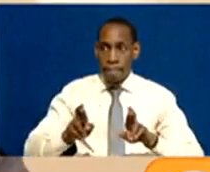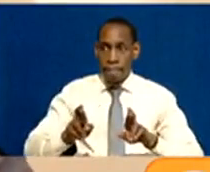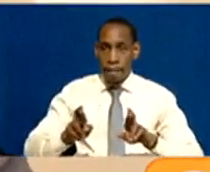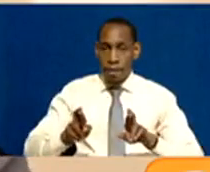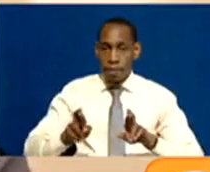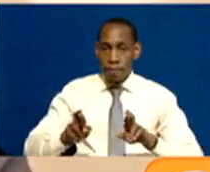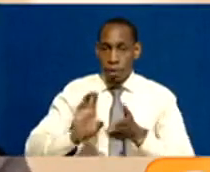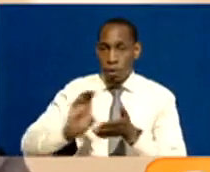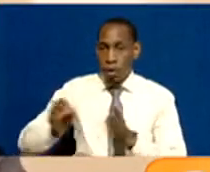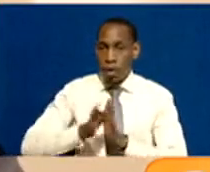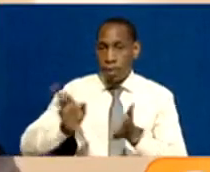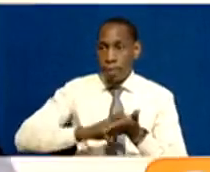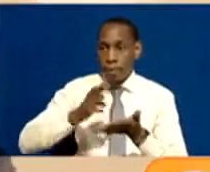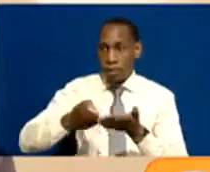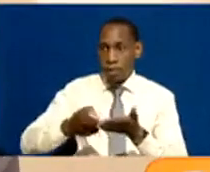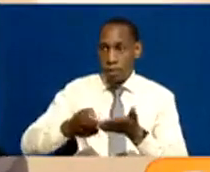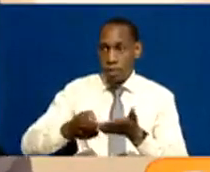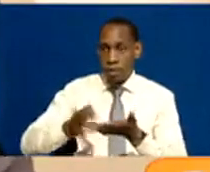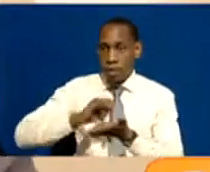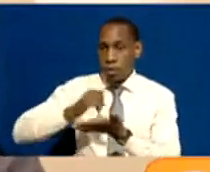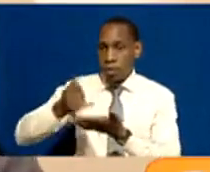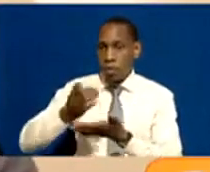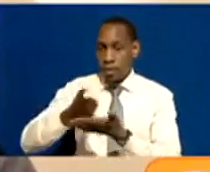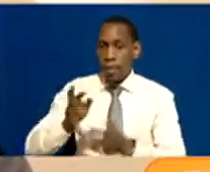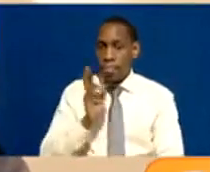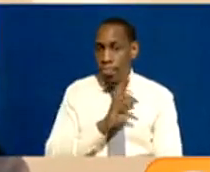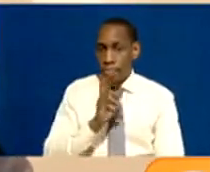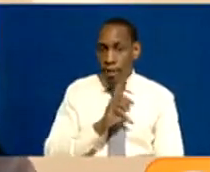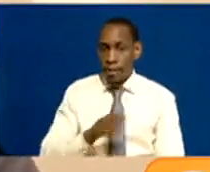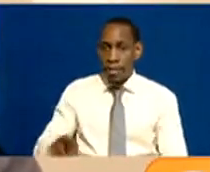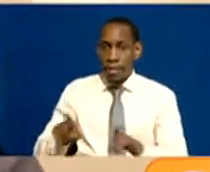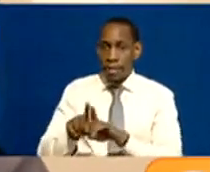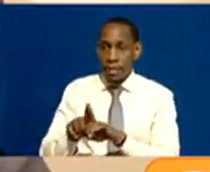public resources to underwrite some of the risks so that